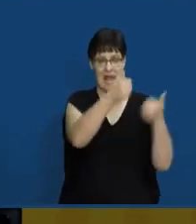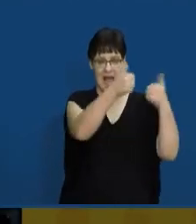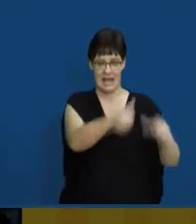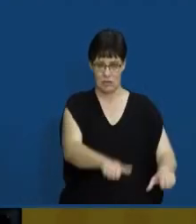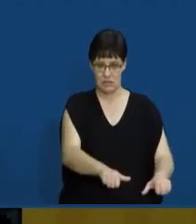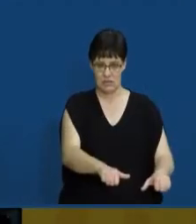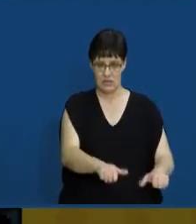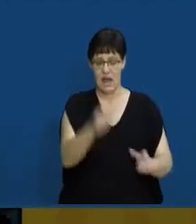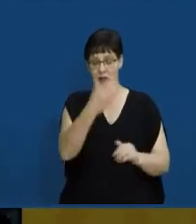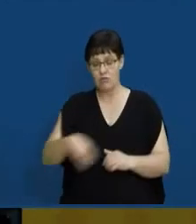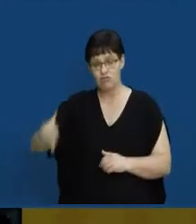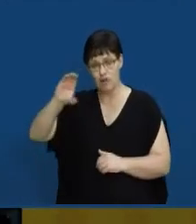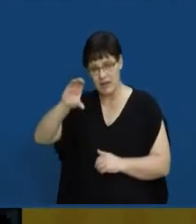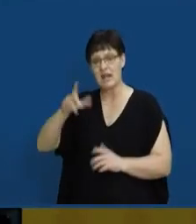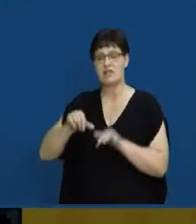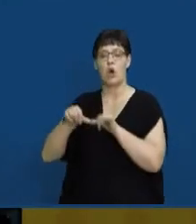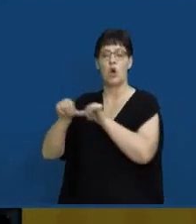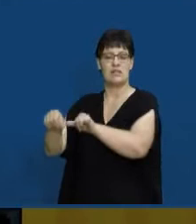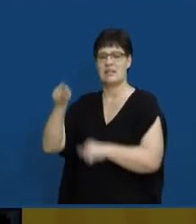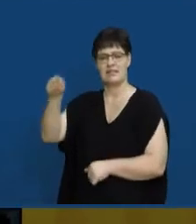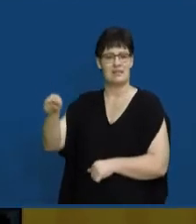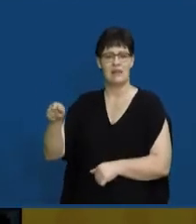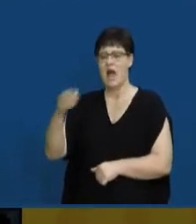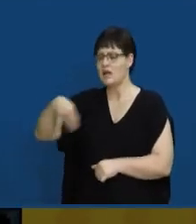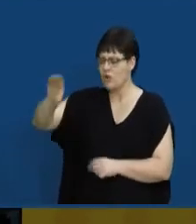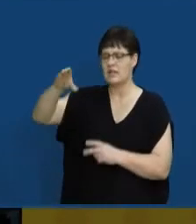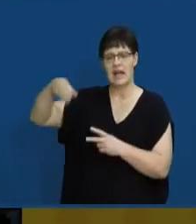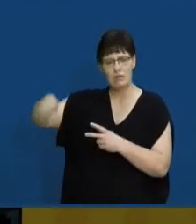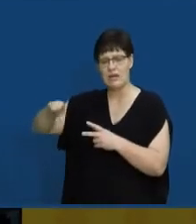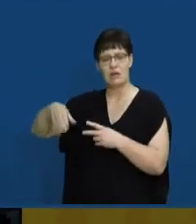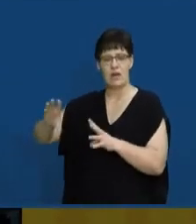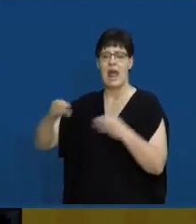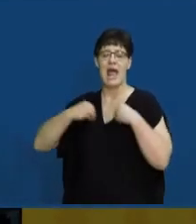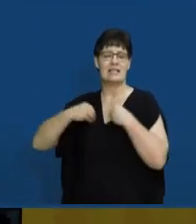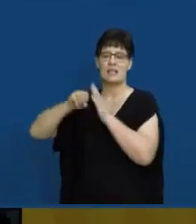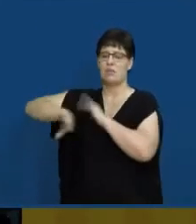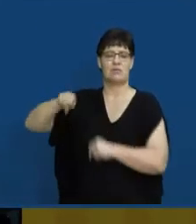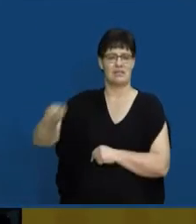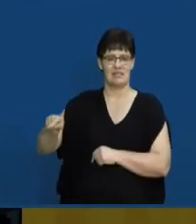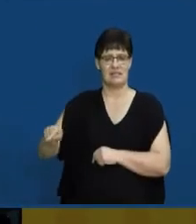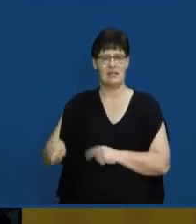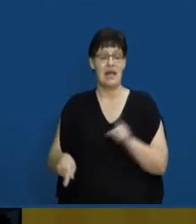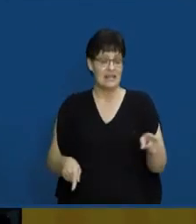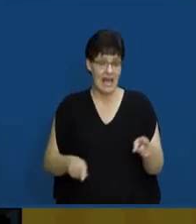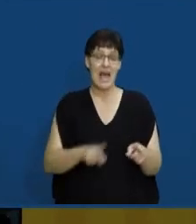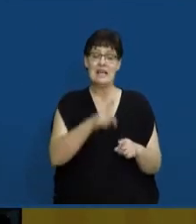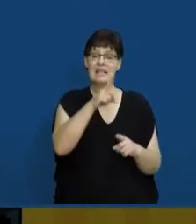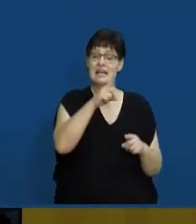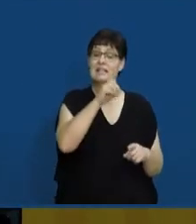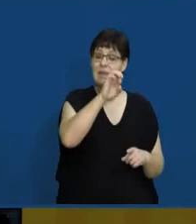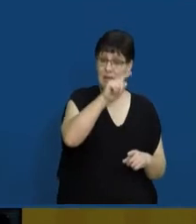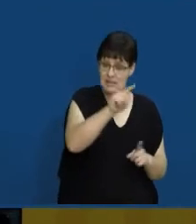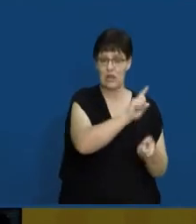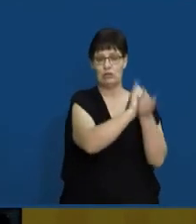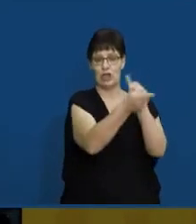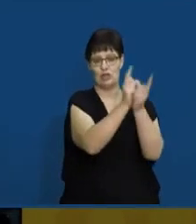The credit is your constant. You keep on crediting the asset disposal. Is your debit that changes depending on